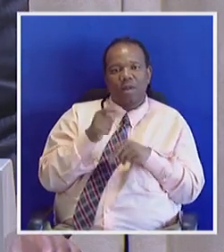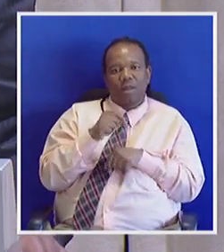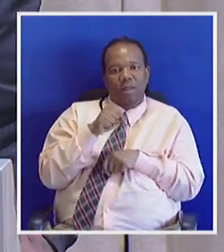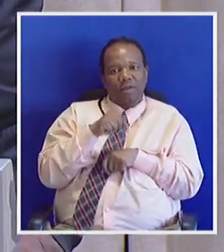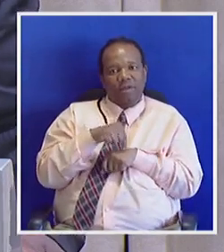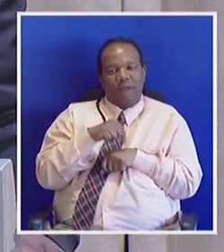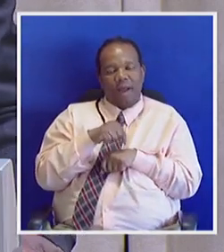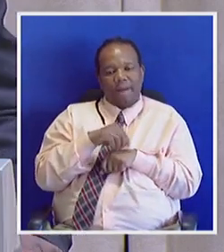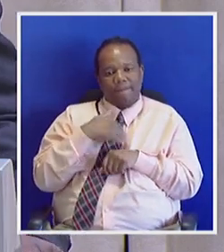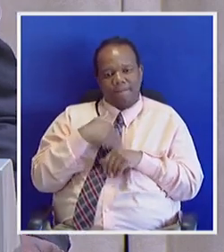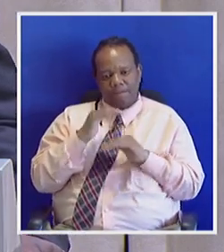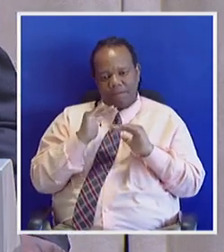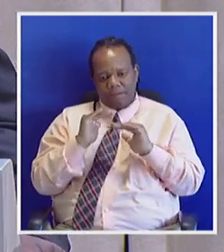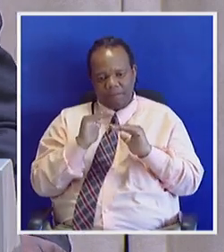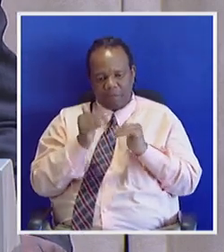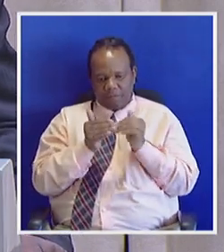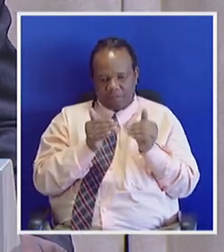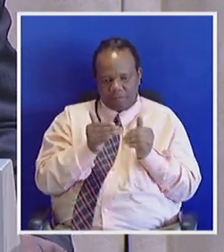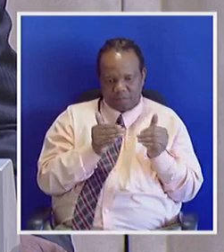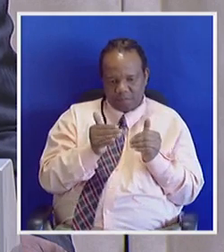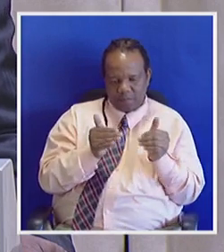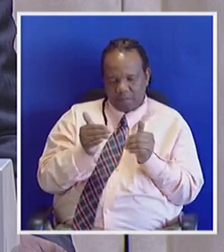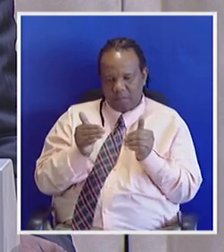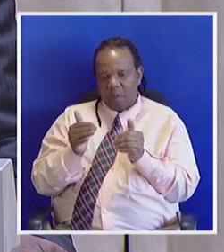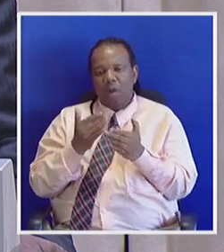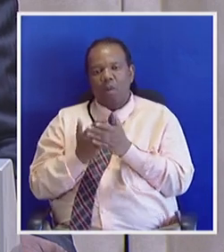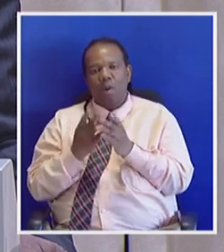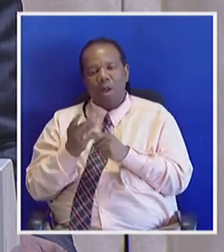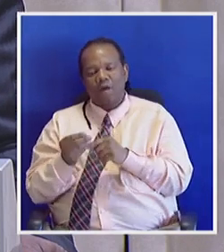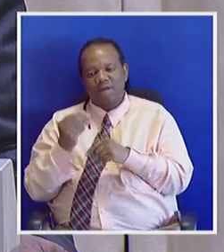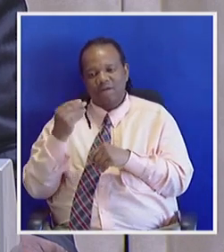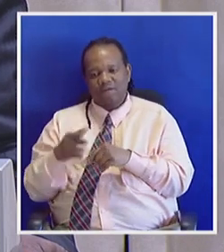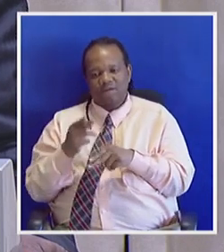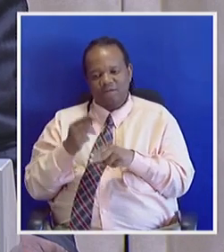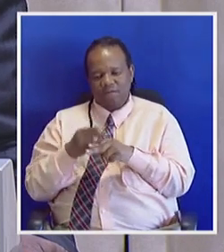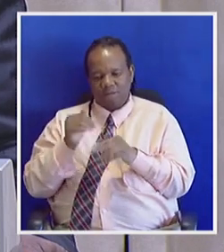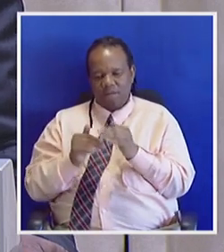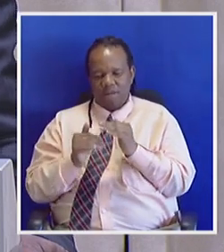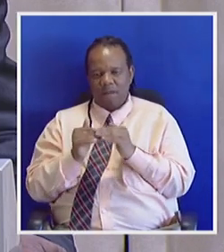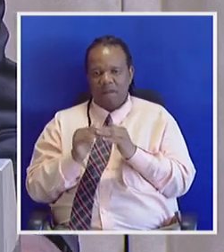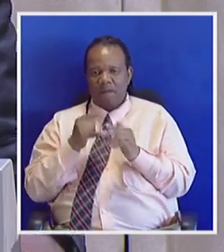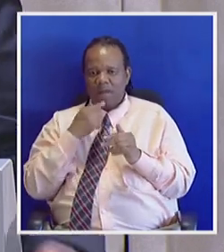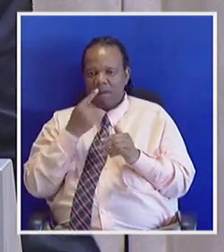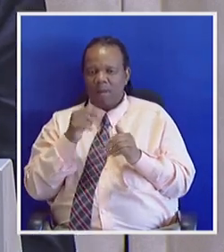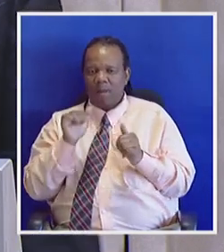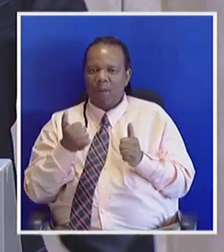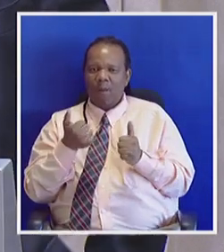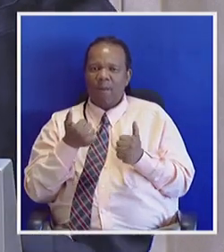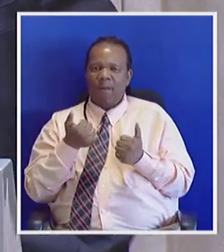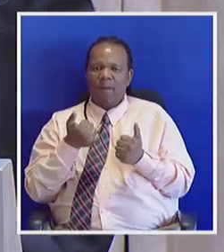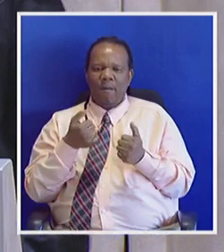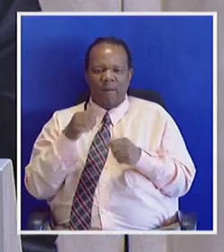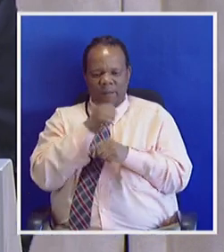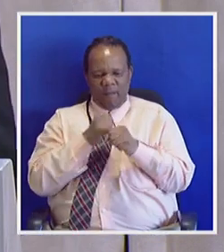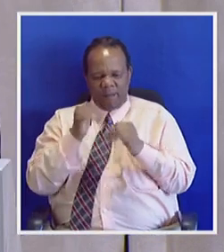final minimum wage. And we've said, yes, domestic workers, as I recall, would be paid